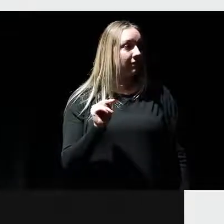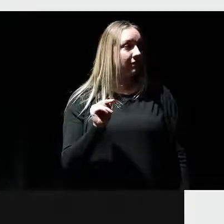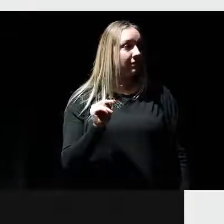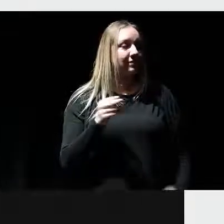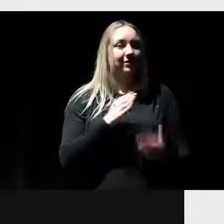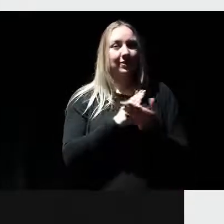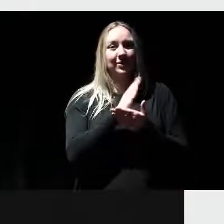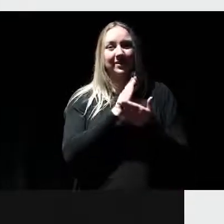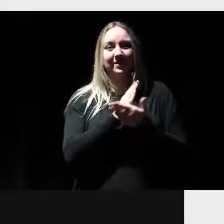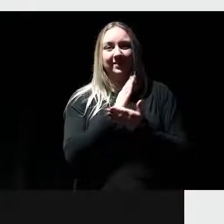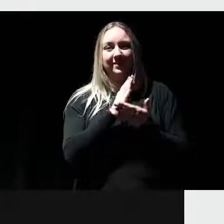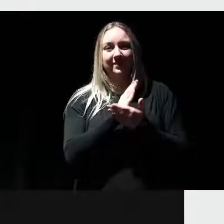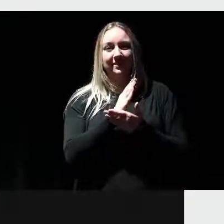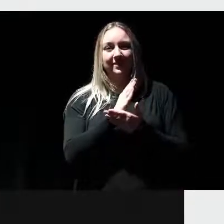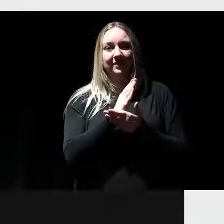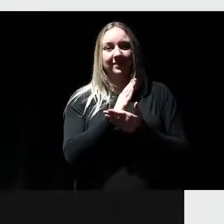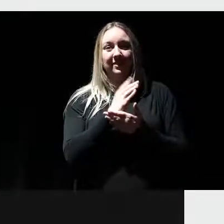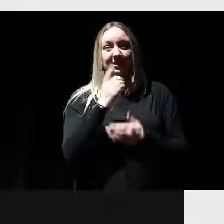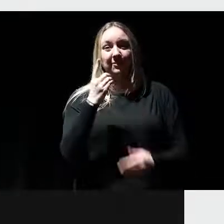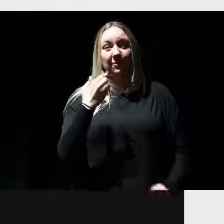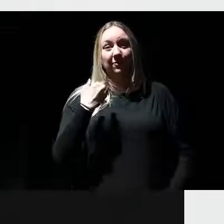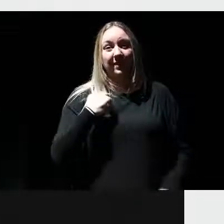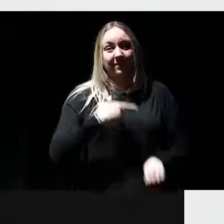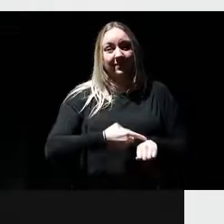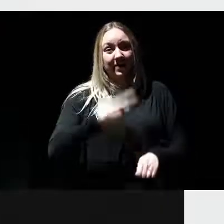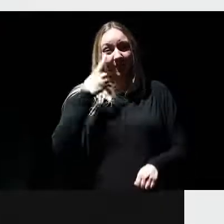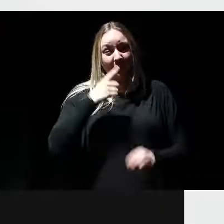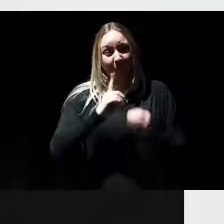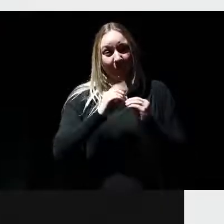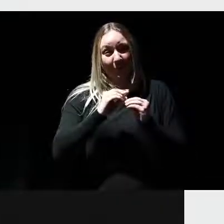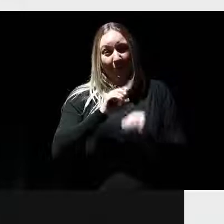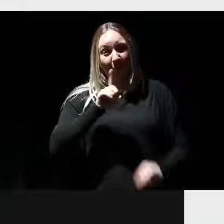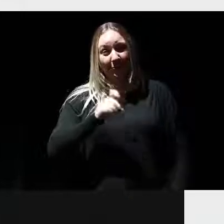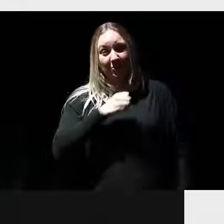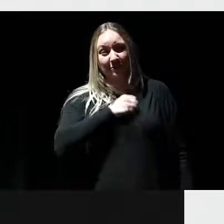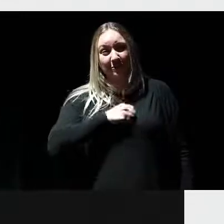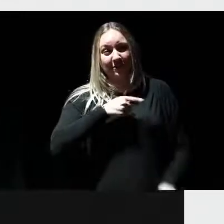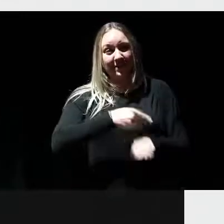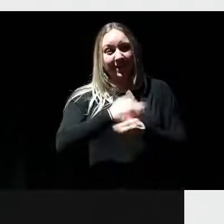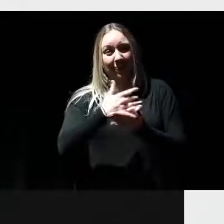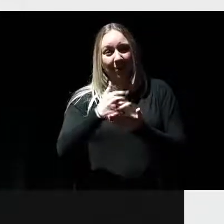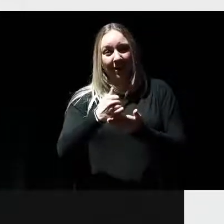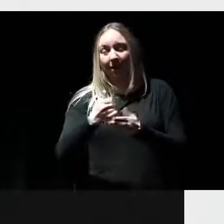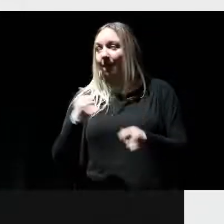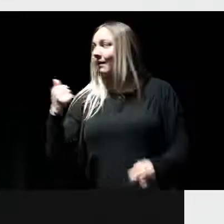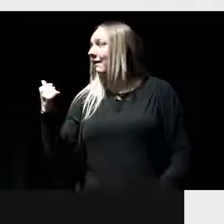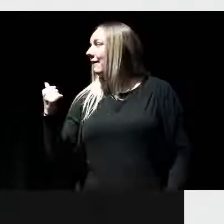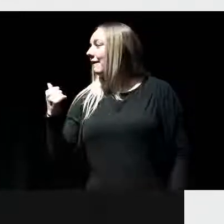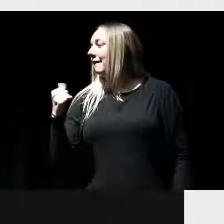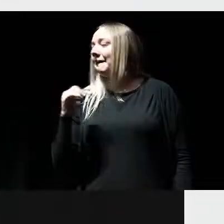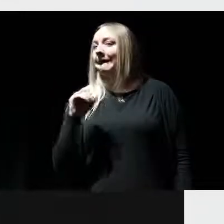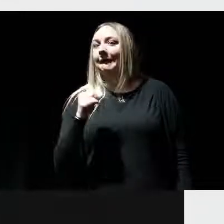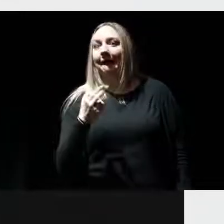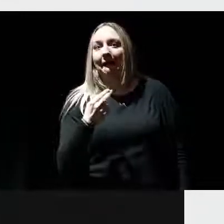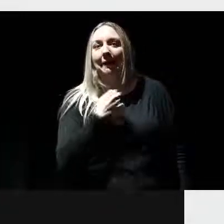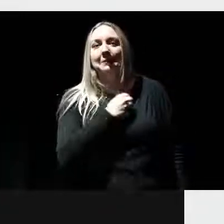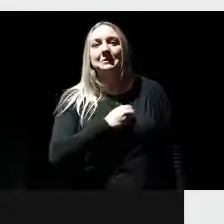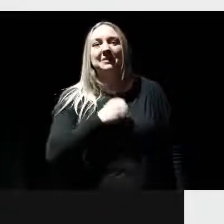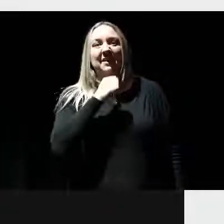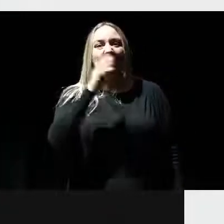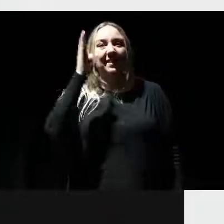All right. I'm told we only have time for one more question. I'm sorry to say. This is the problem with not lecturing in a long time in